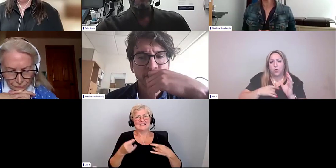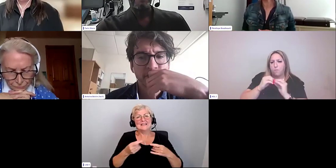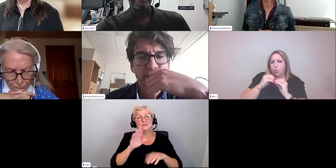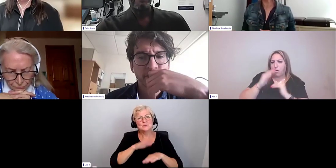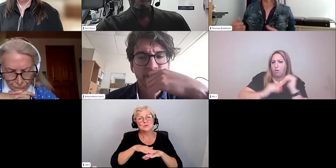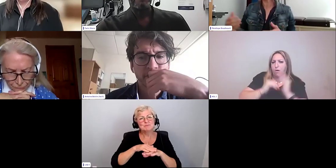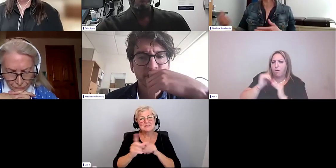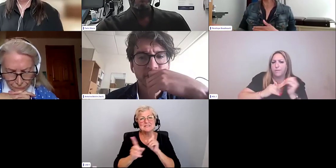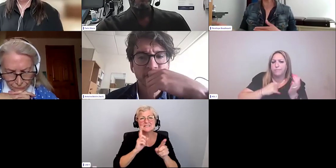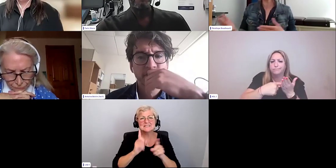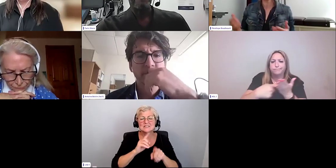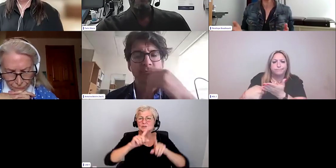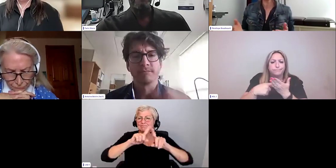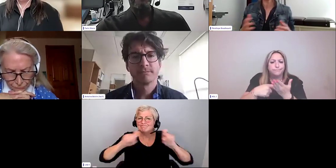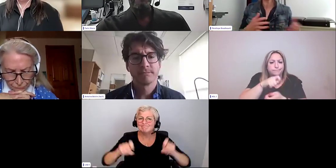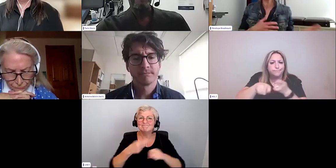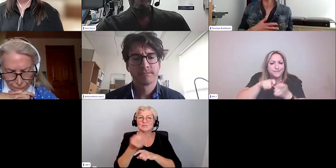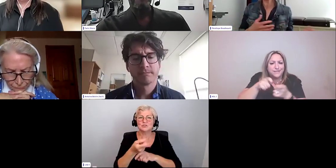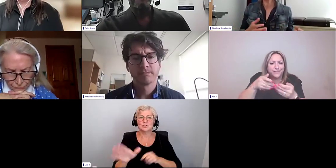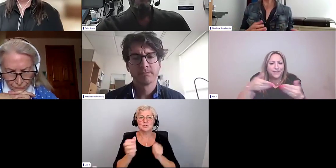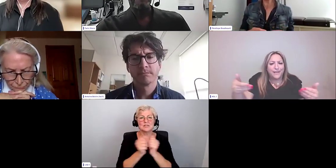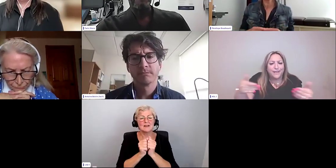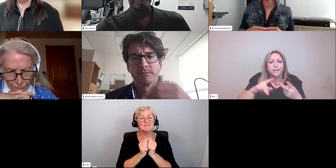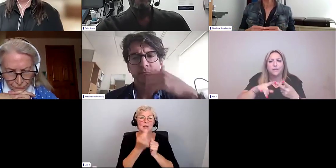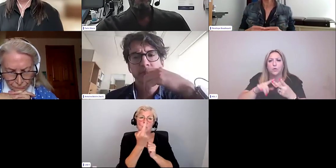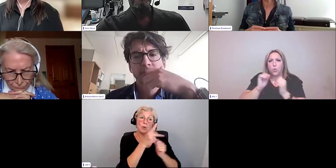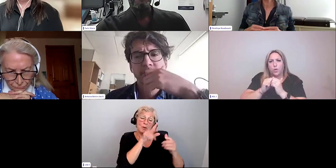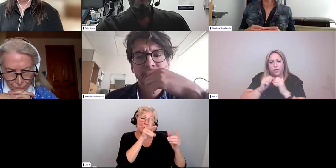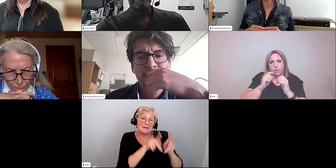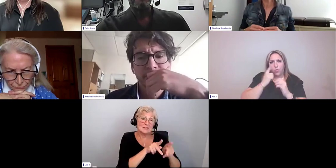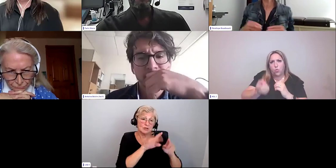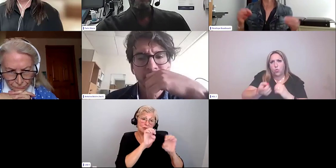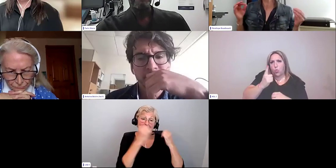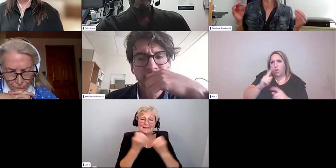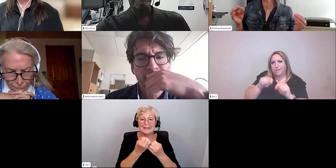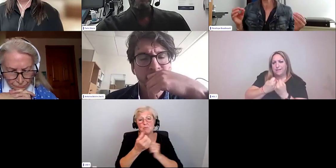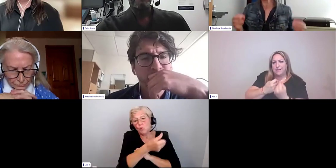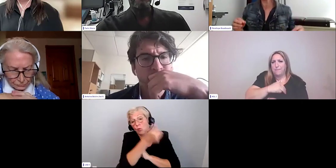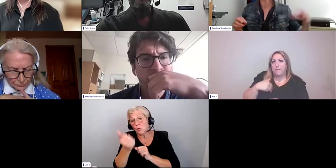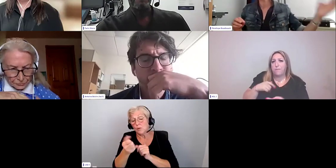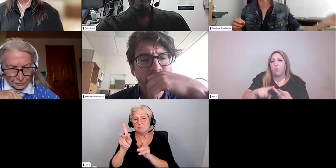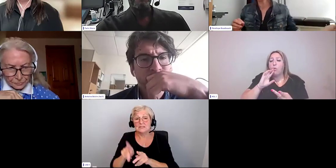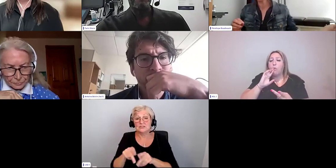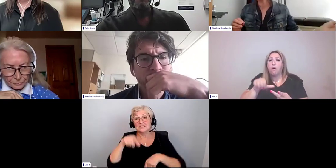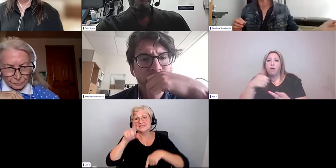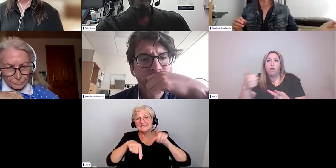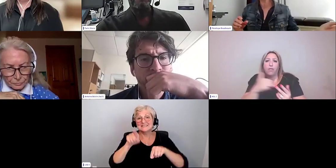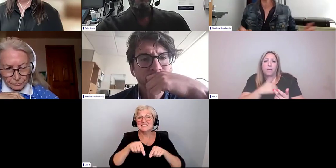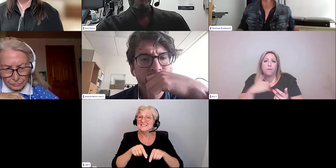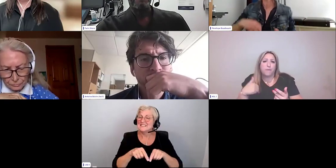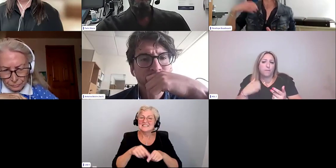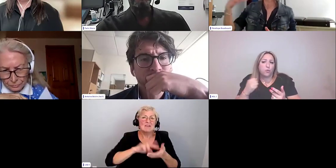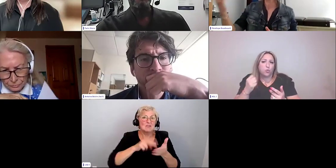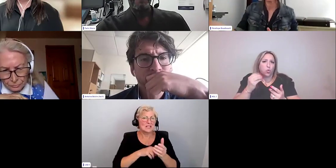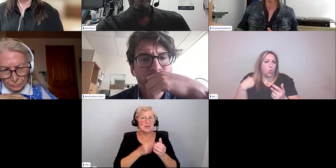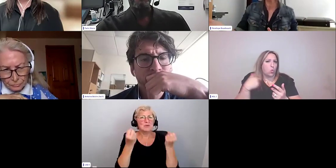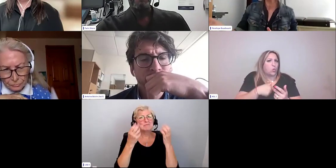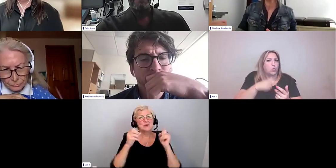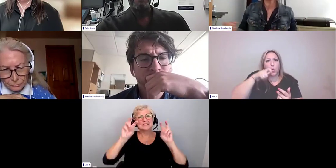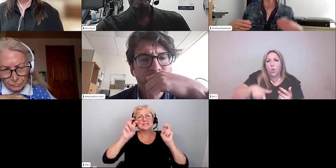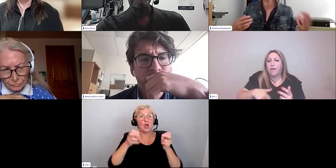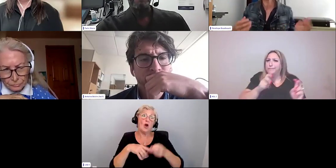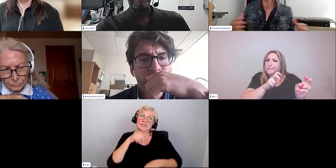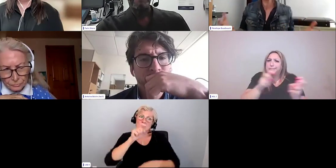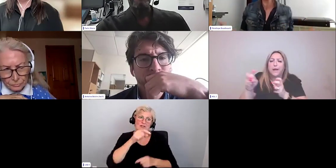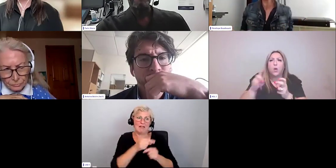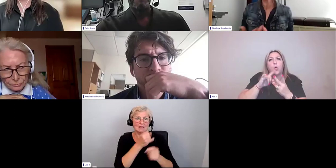comfortable discussing certain things with one of the team members or another member. So we no longer have titles, oh, it